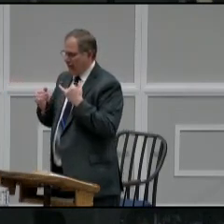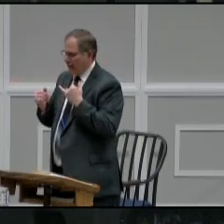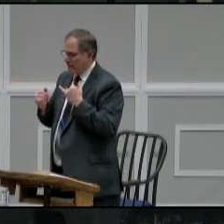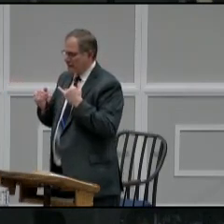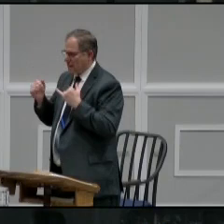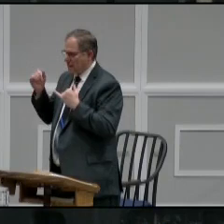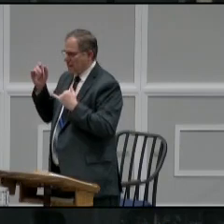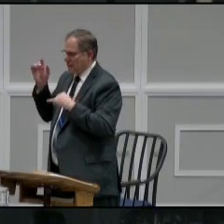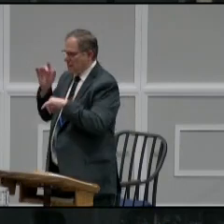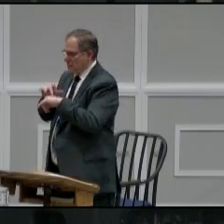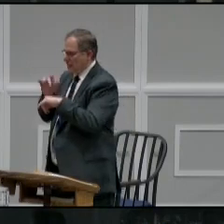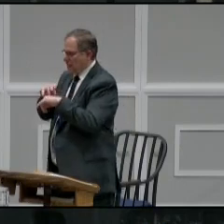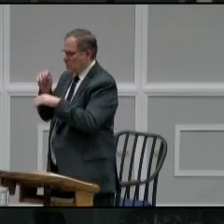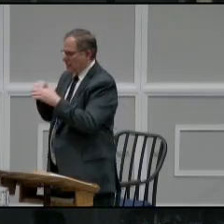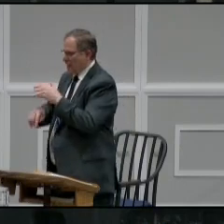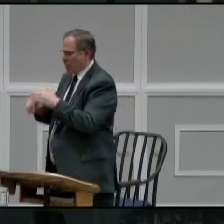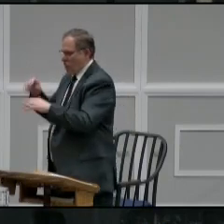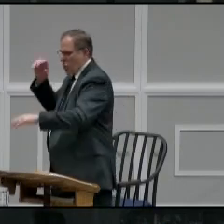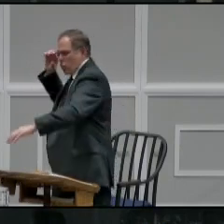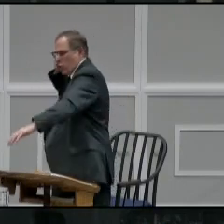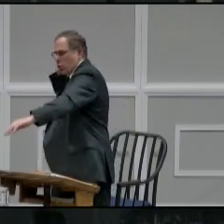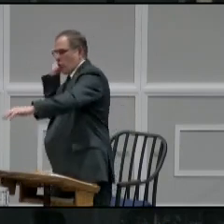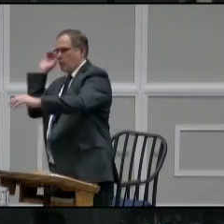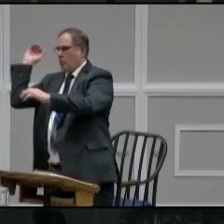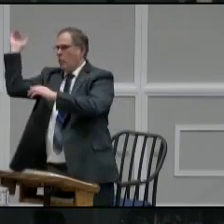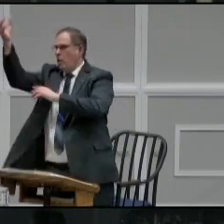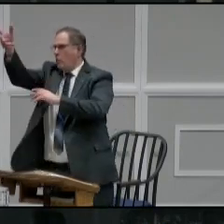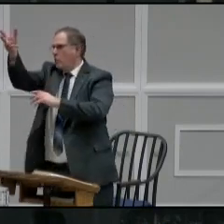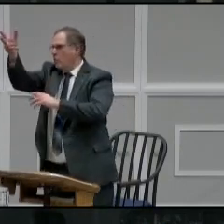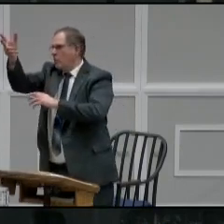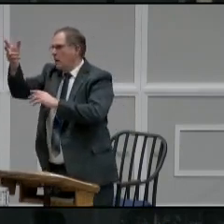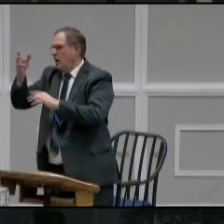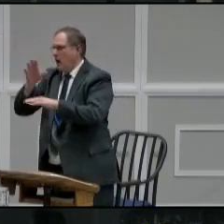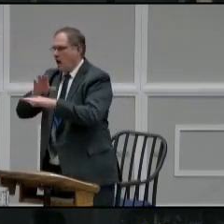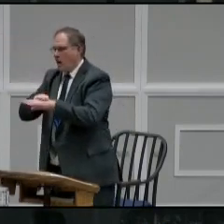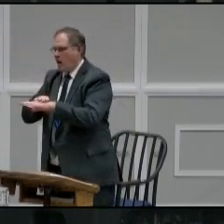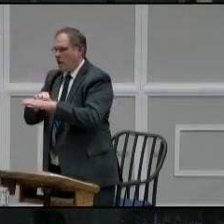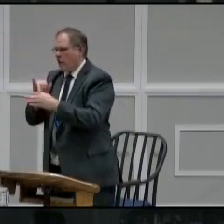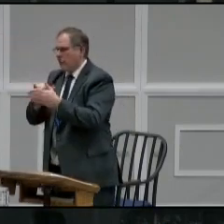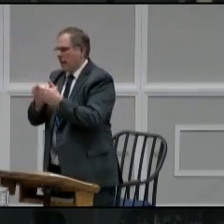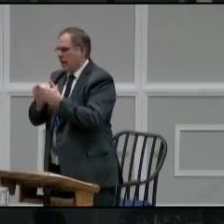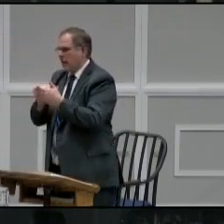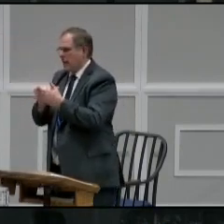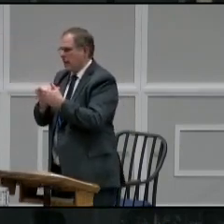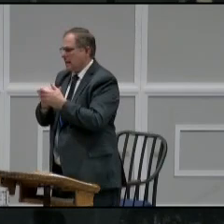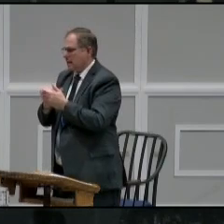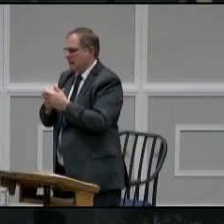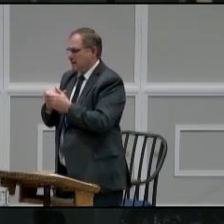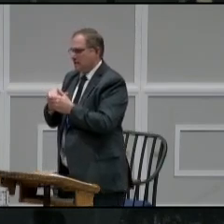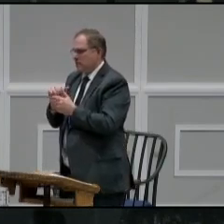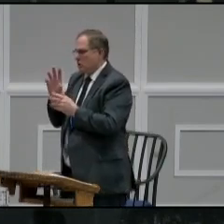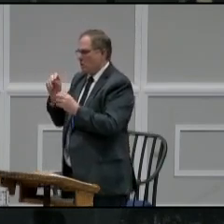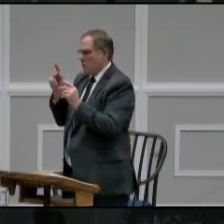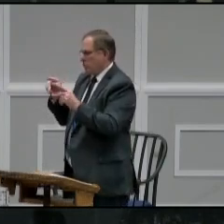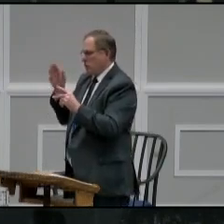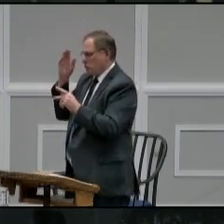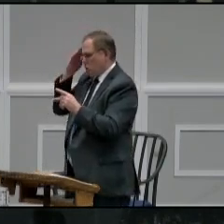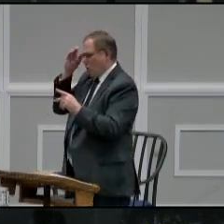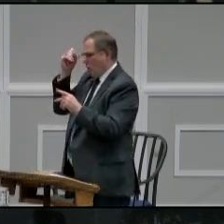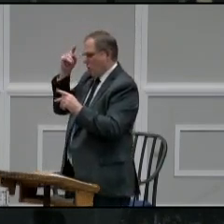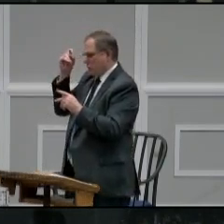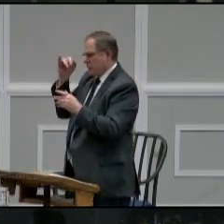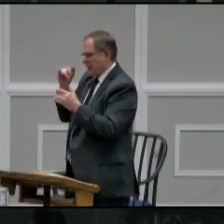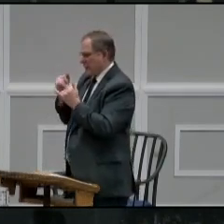that he threw became very significant. And on that ill-fated play, which nobody knew at the time that it was going to be the